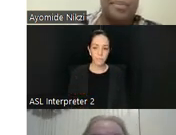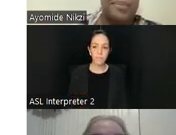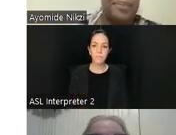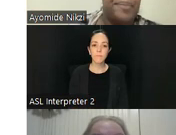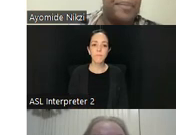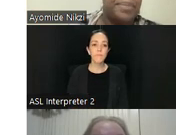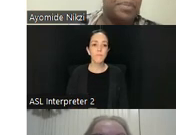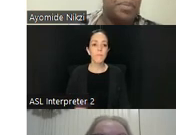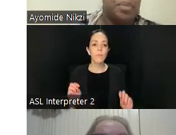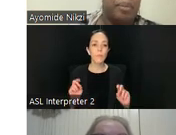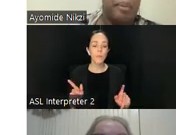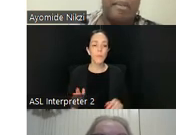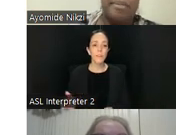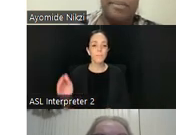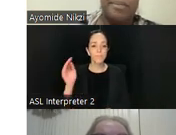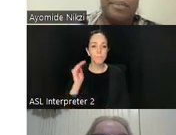Okay, so next